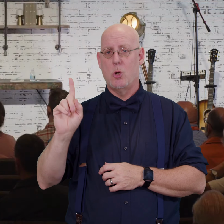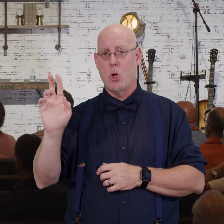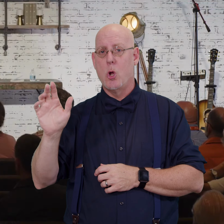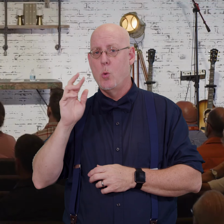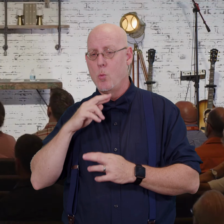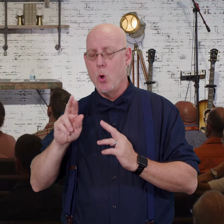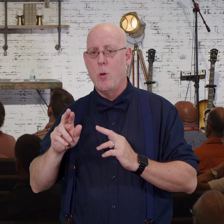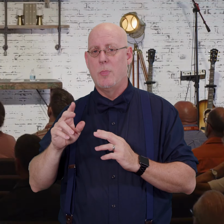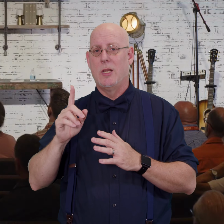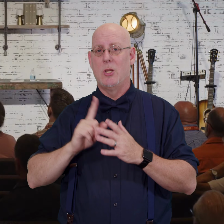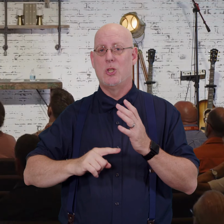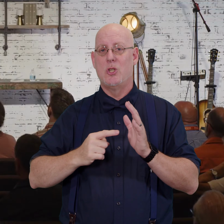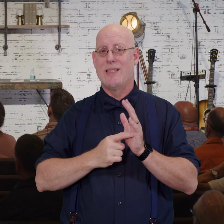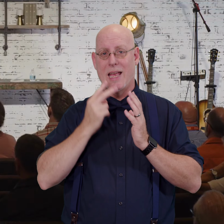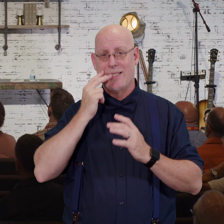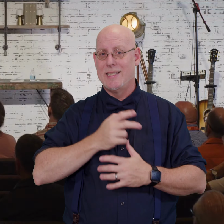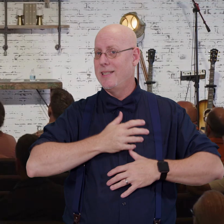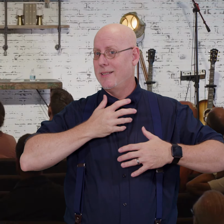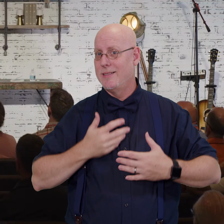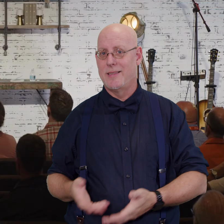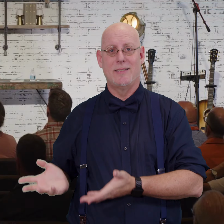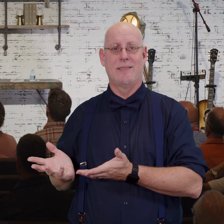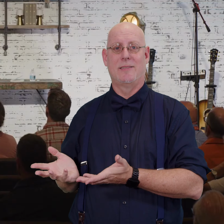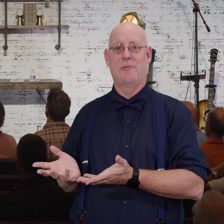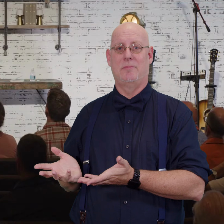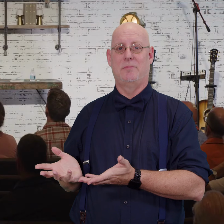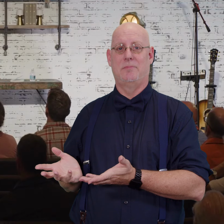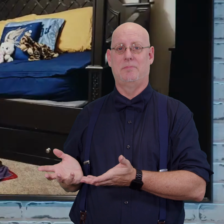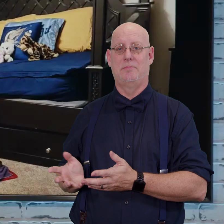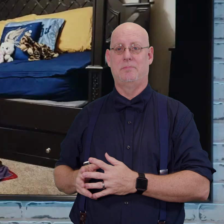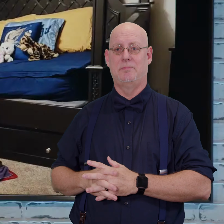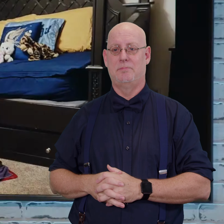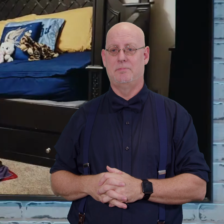room, and this is what I see.